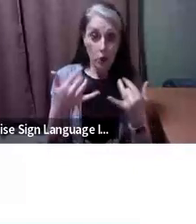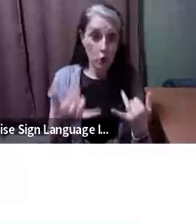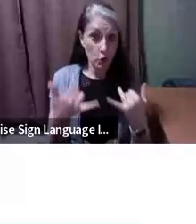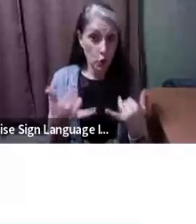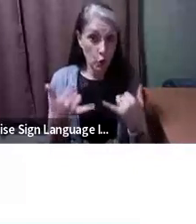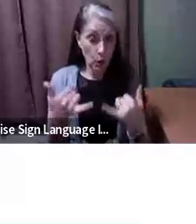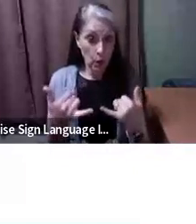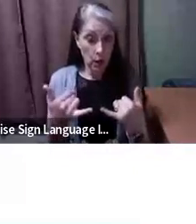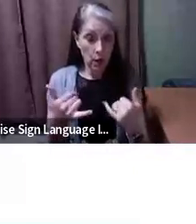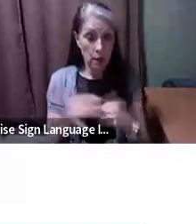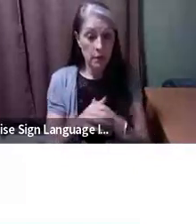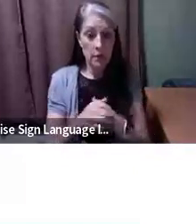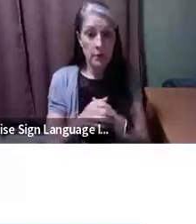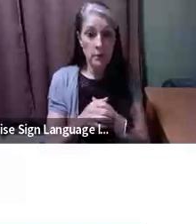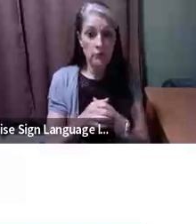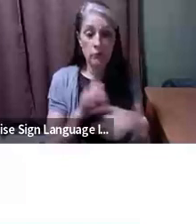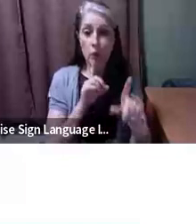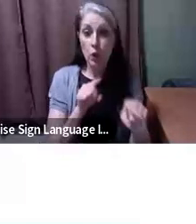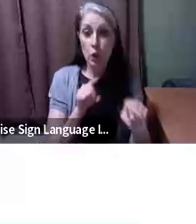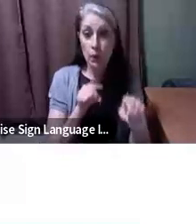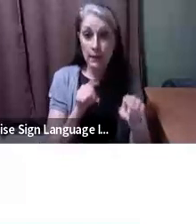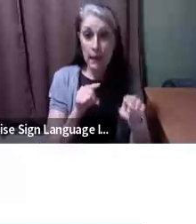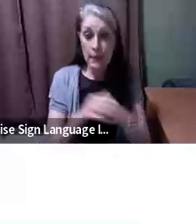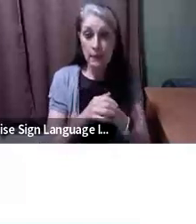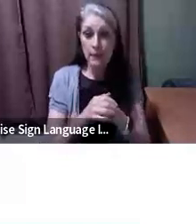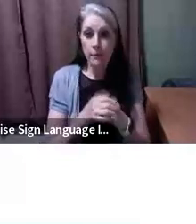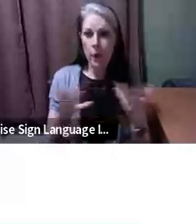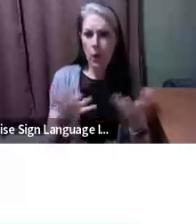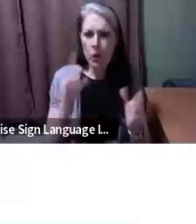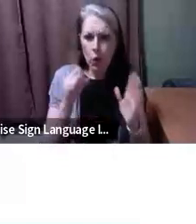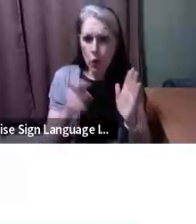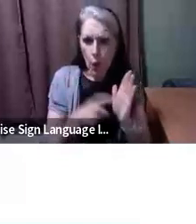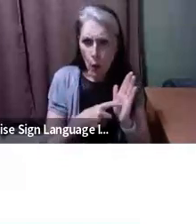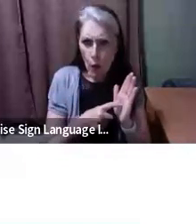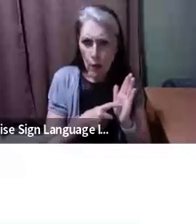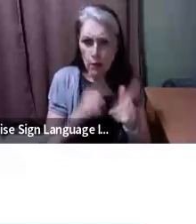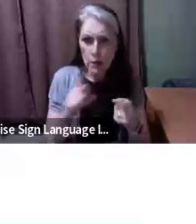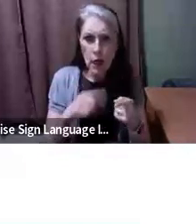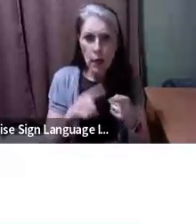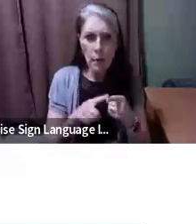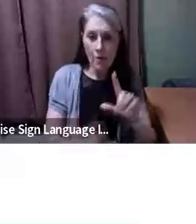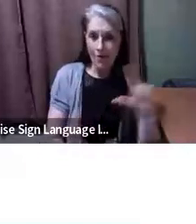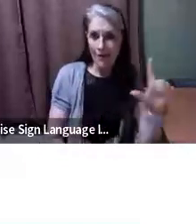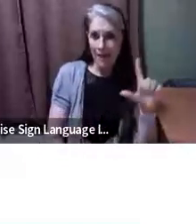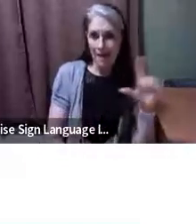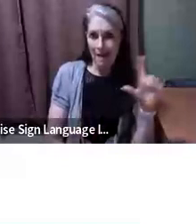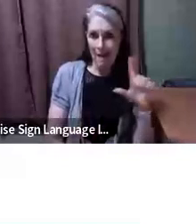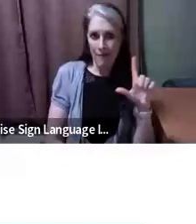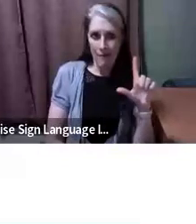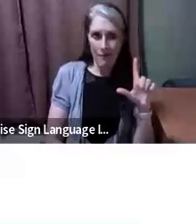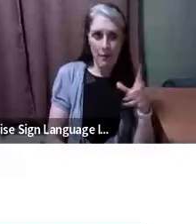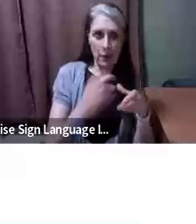currently are attending. What do you notice about the one on the left that's included,